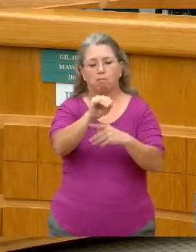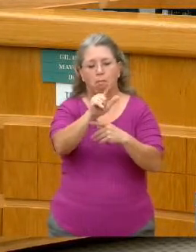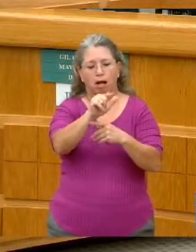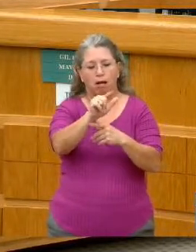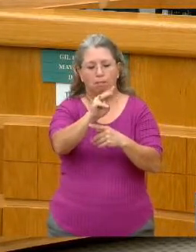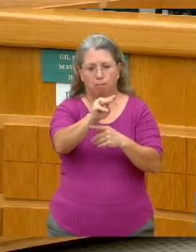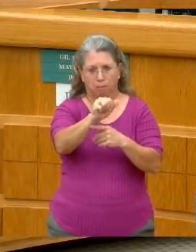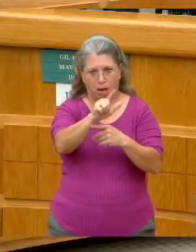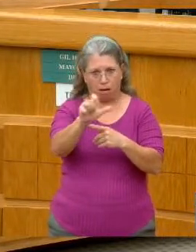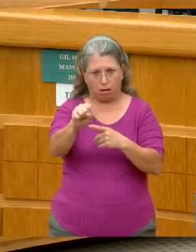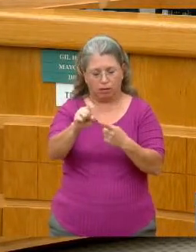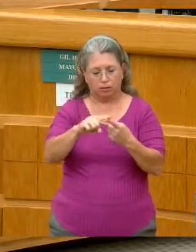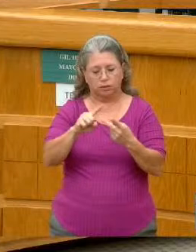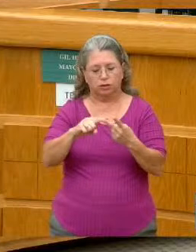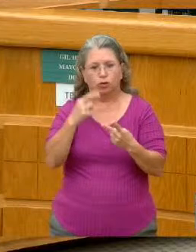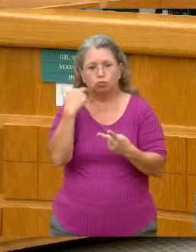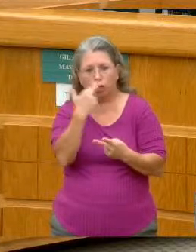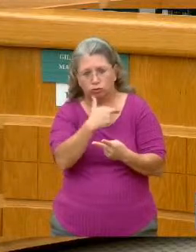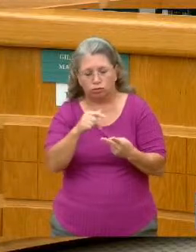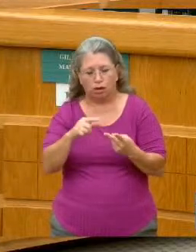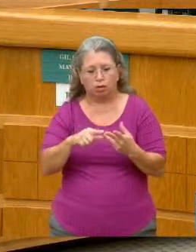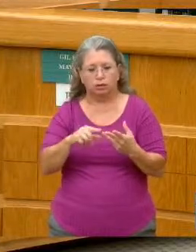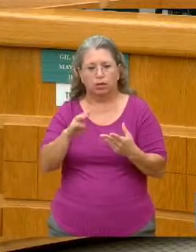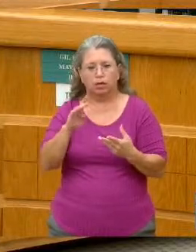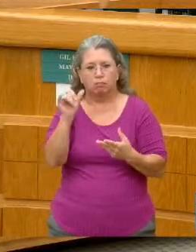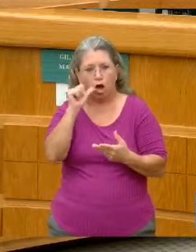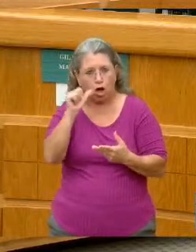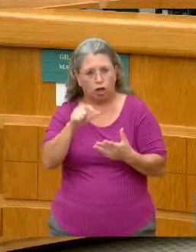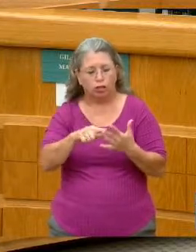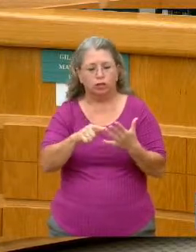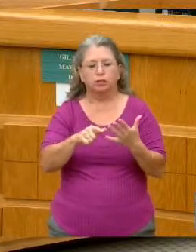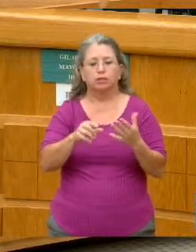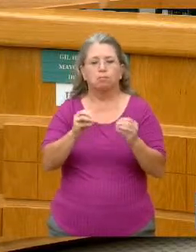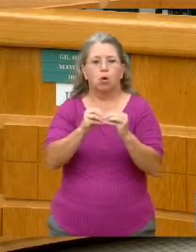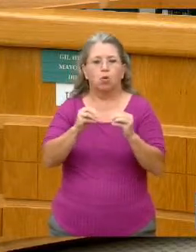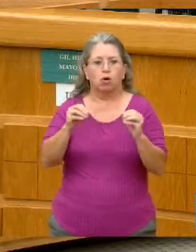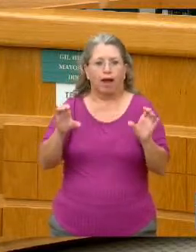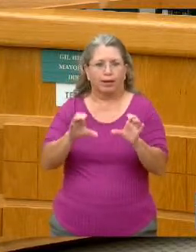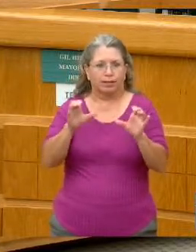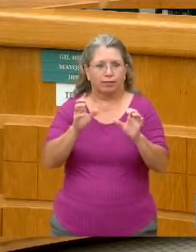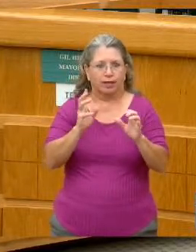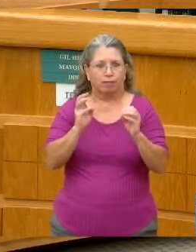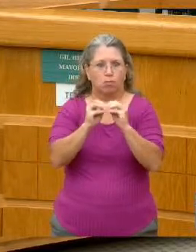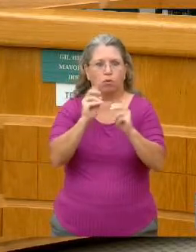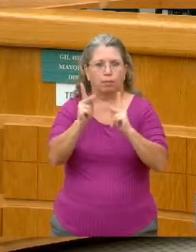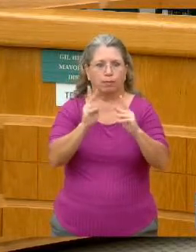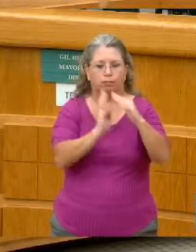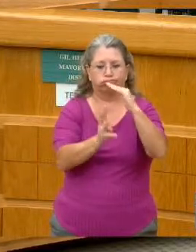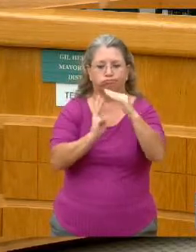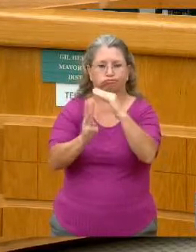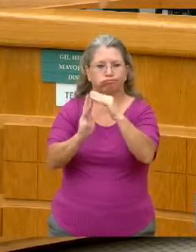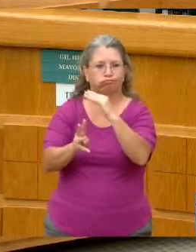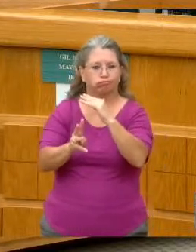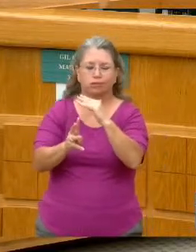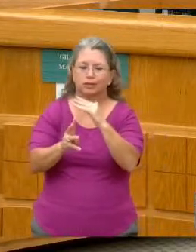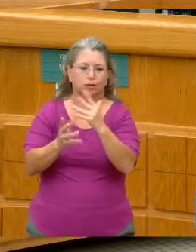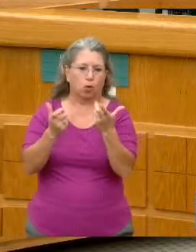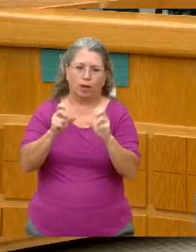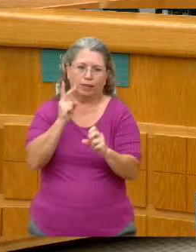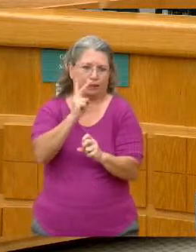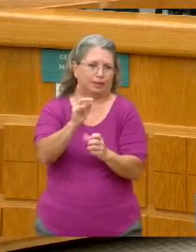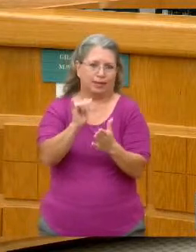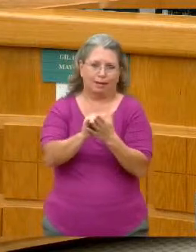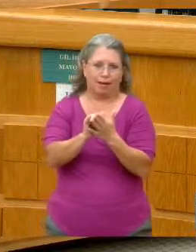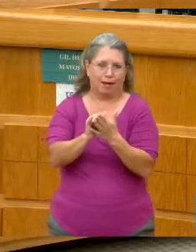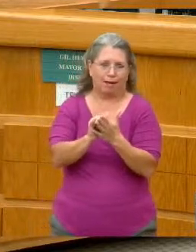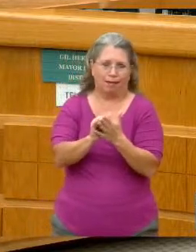bars, the activity is increasing, so it's not what we want to see in terms of decreasing the transmission rate.